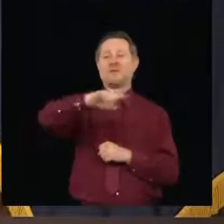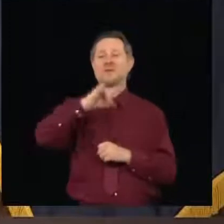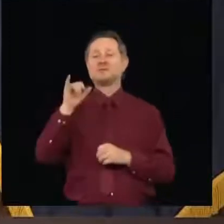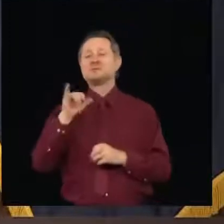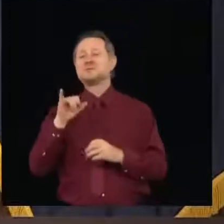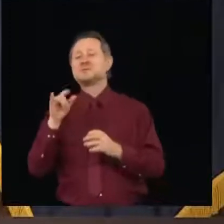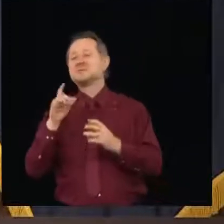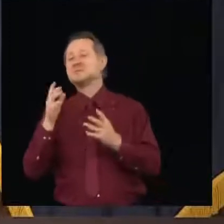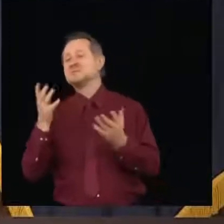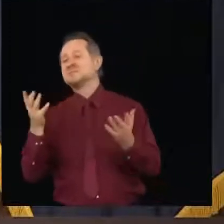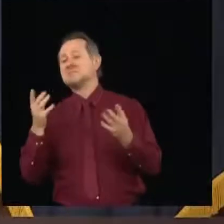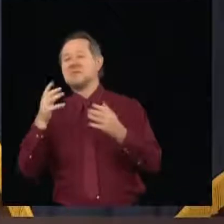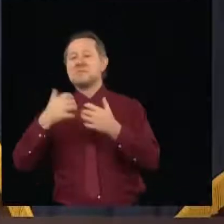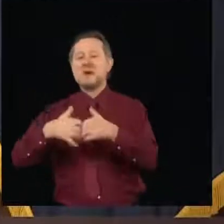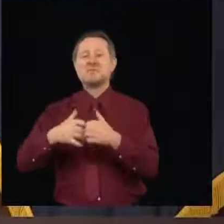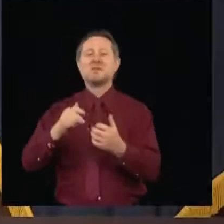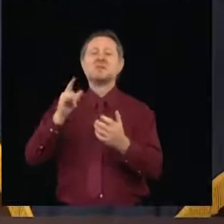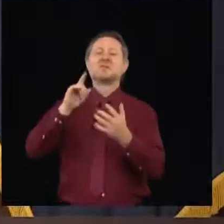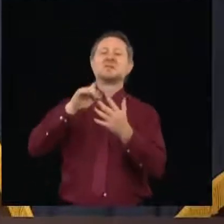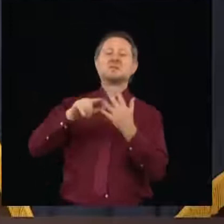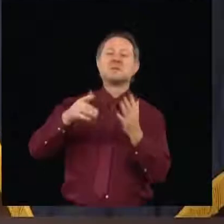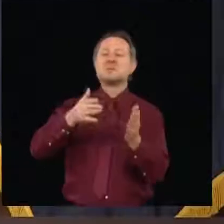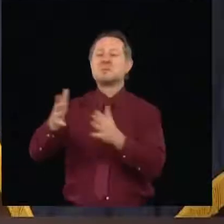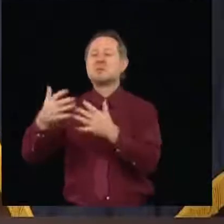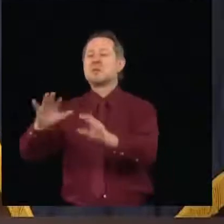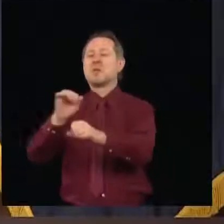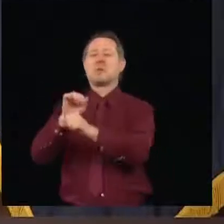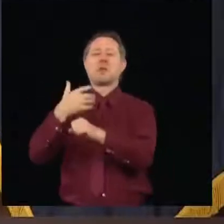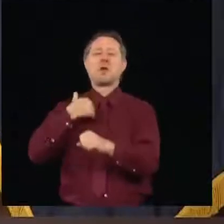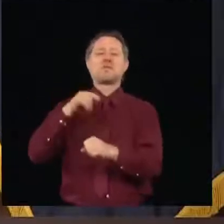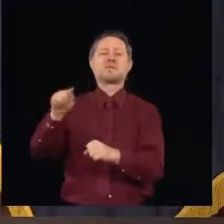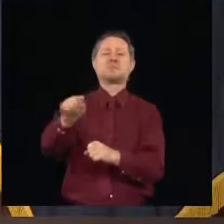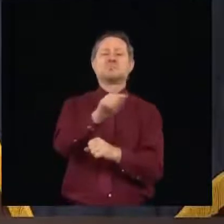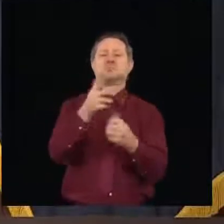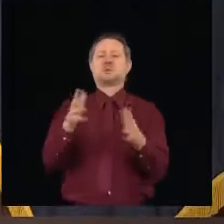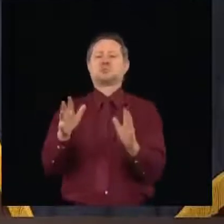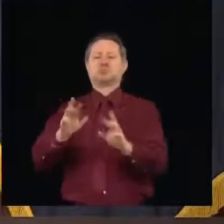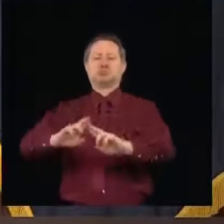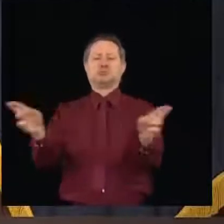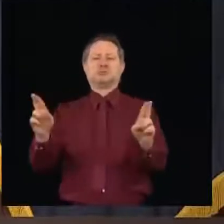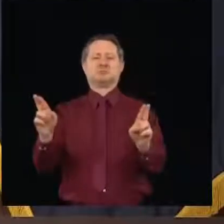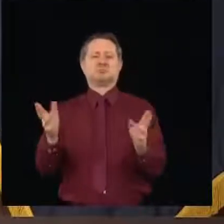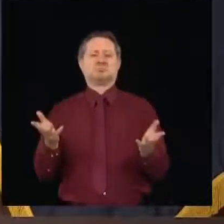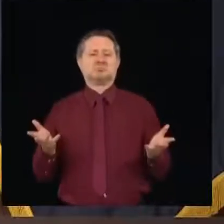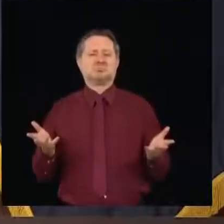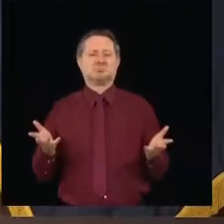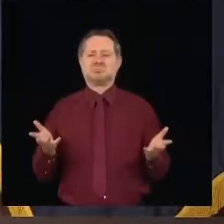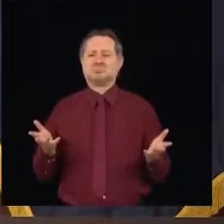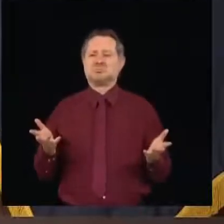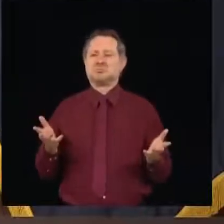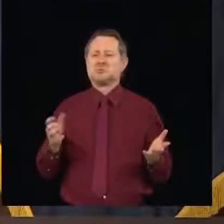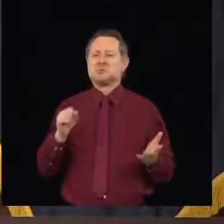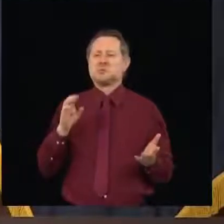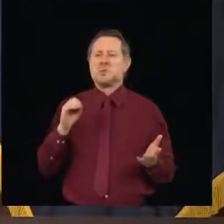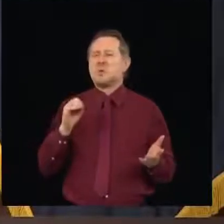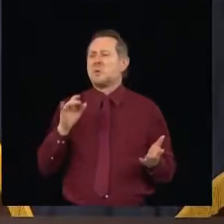up, they have their employees, and the employees for that business are going to go. So there's not a lot